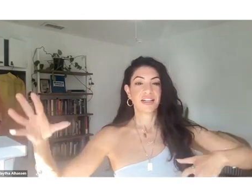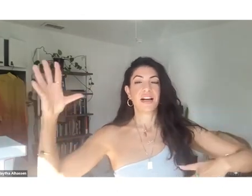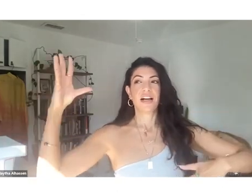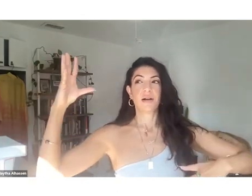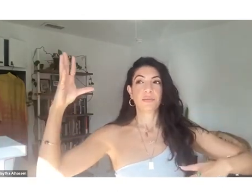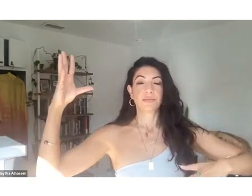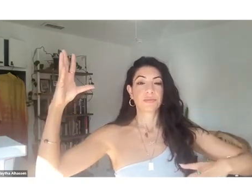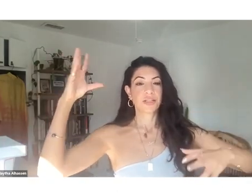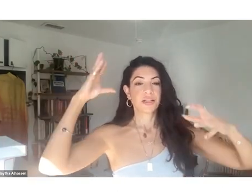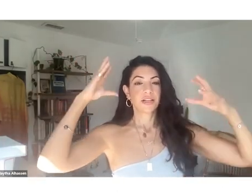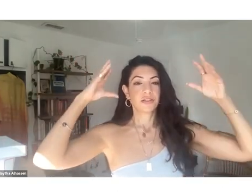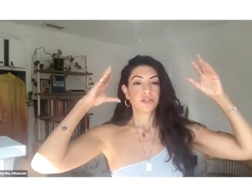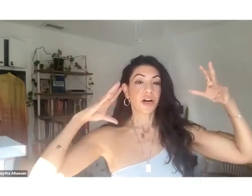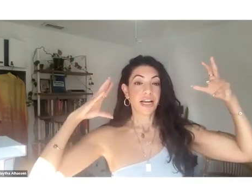skinned,